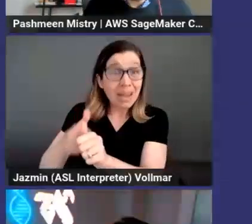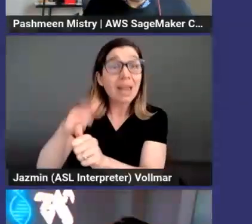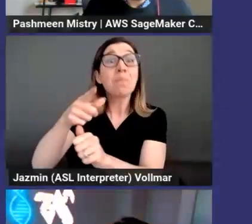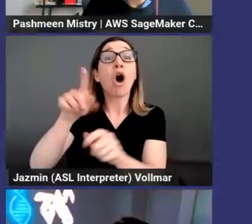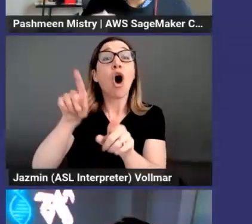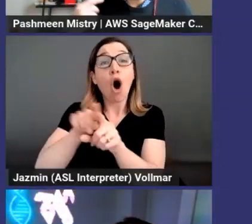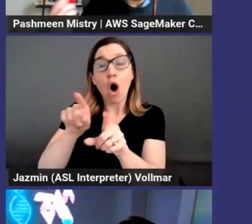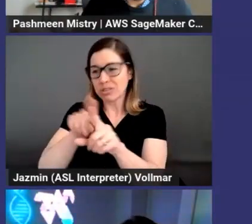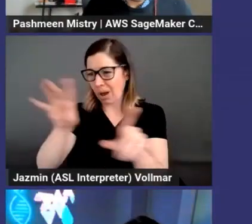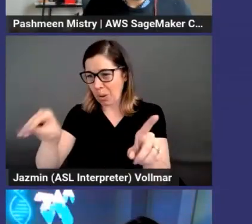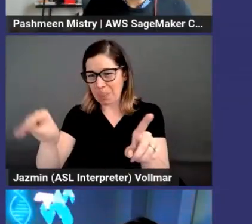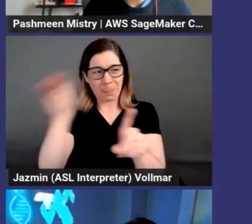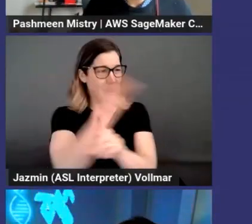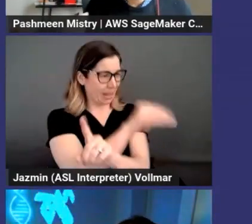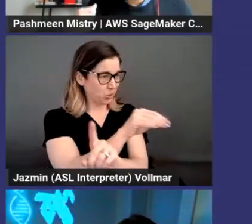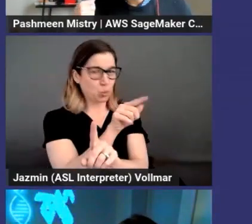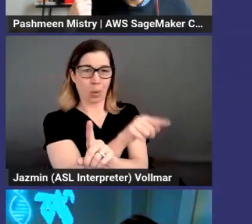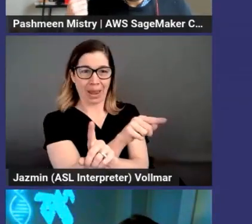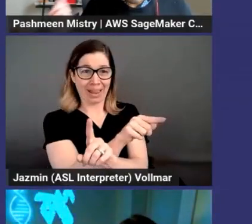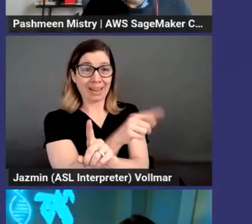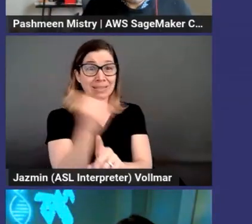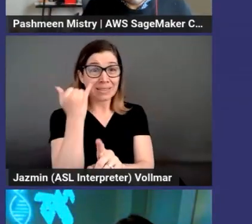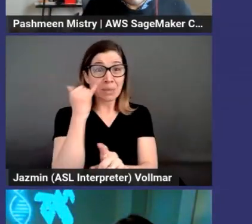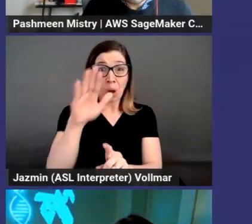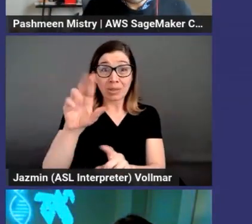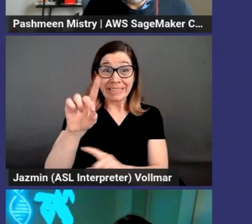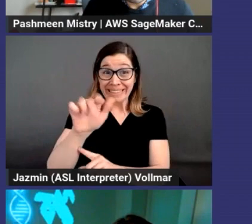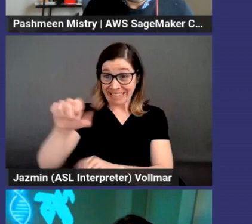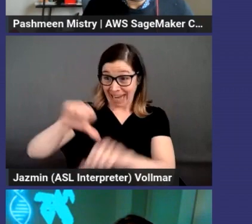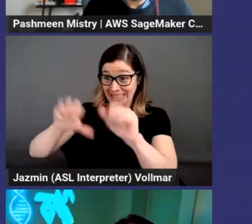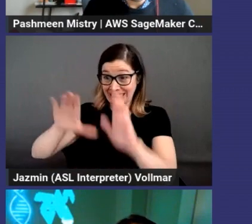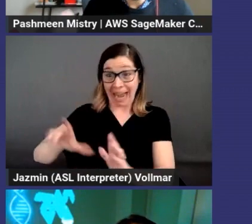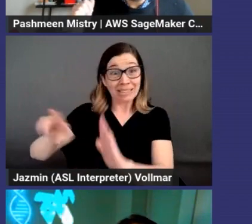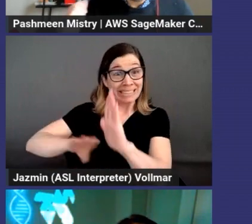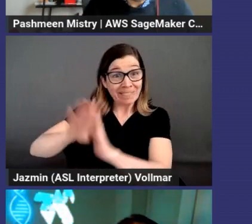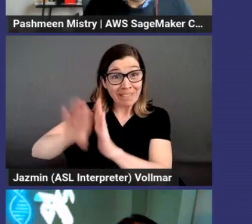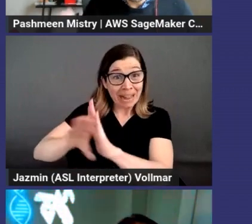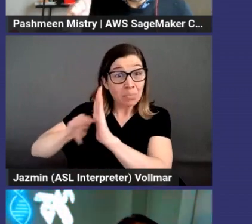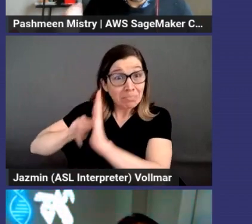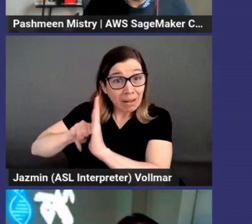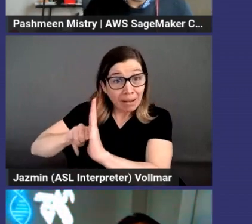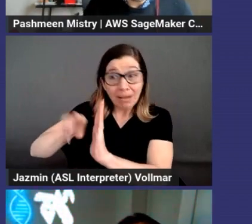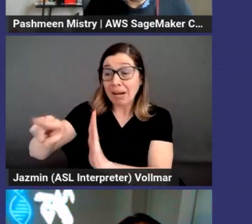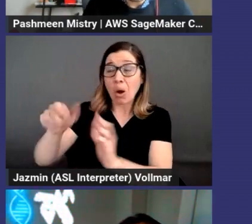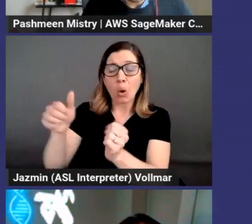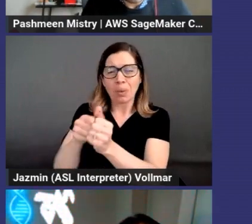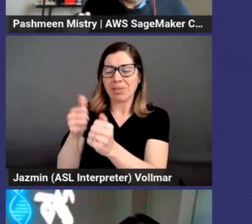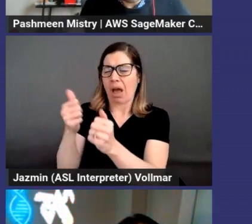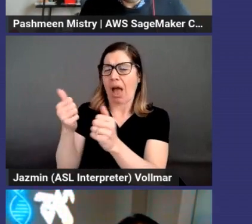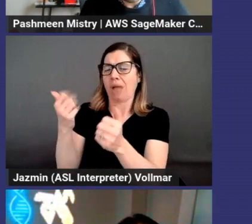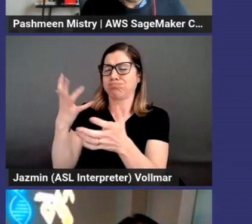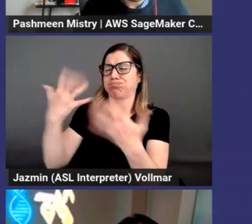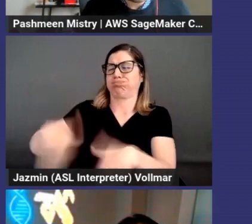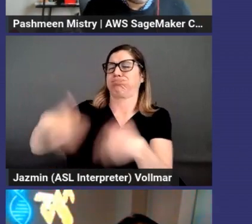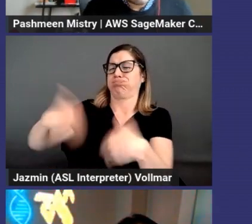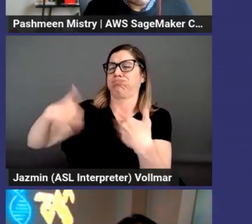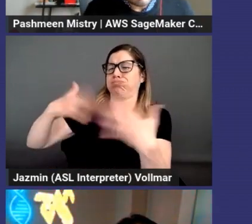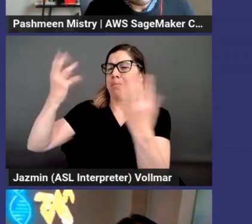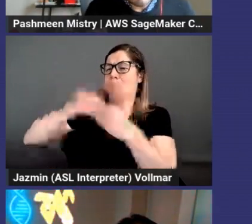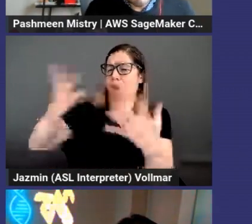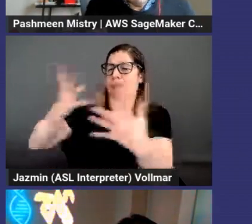around, right? So let's say your data scientist has developed a model, right, with all the goodness, all the technical